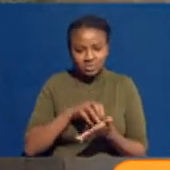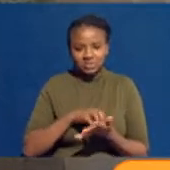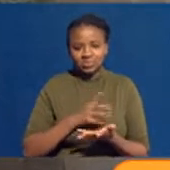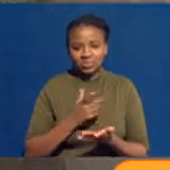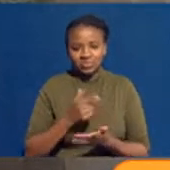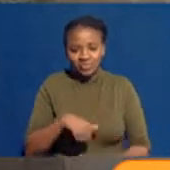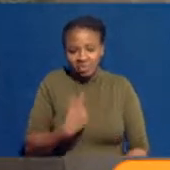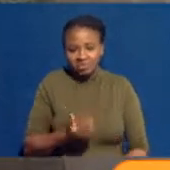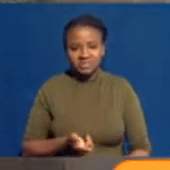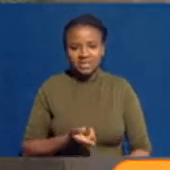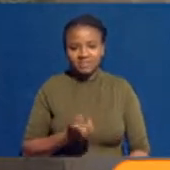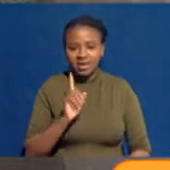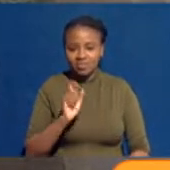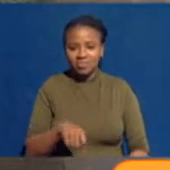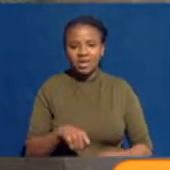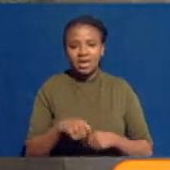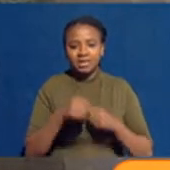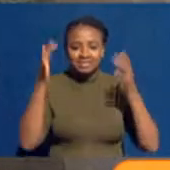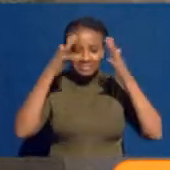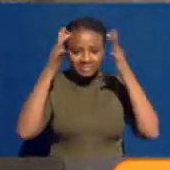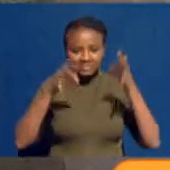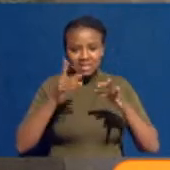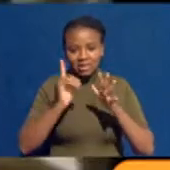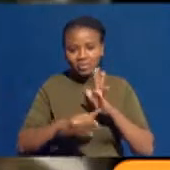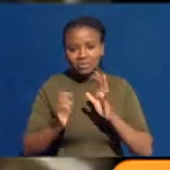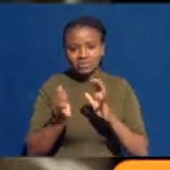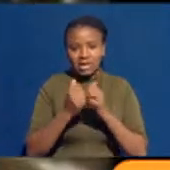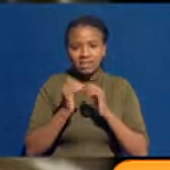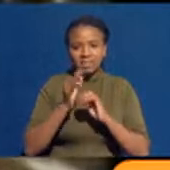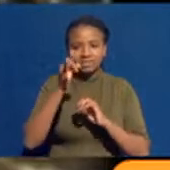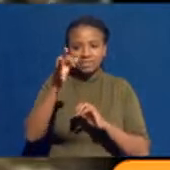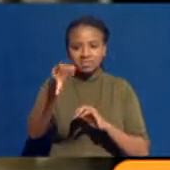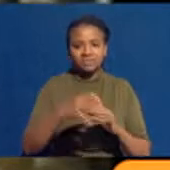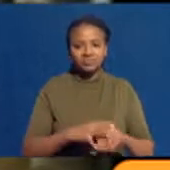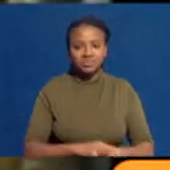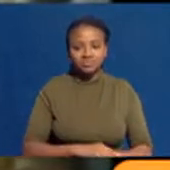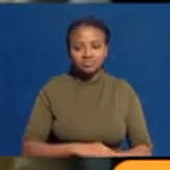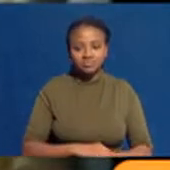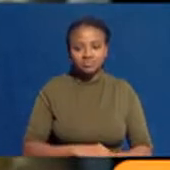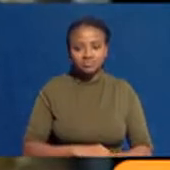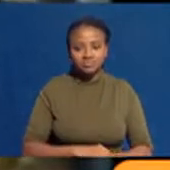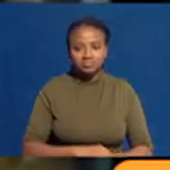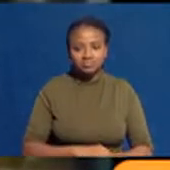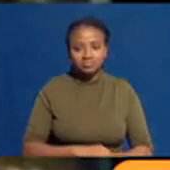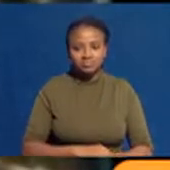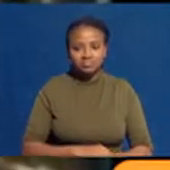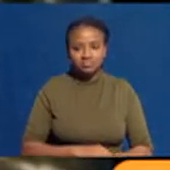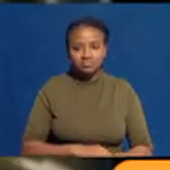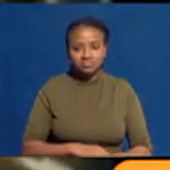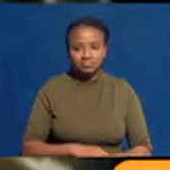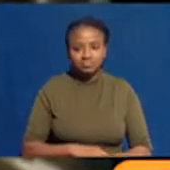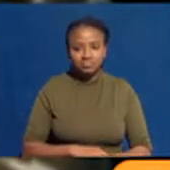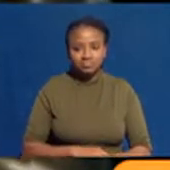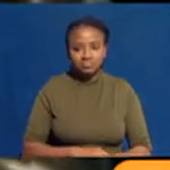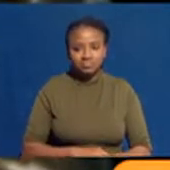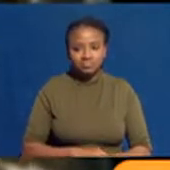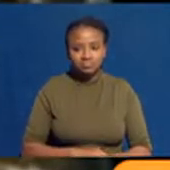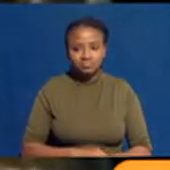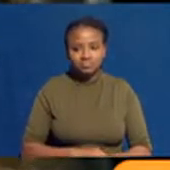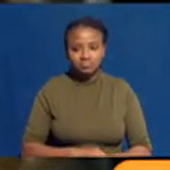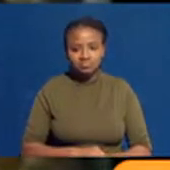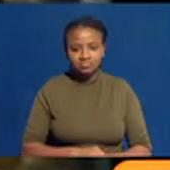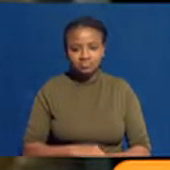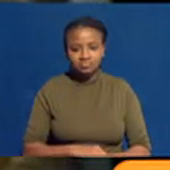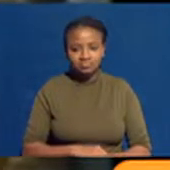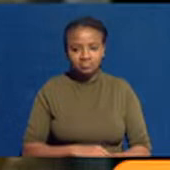can help determine what happens in the future. The experiment went very well. The results now,